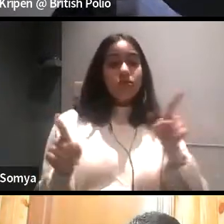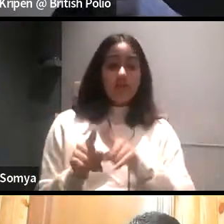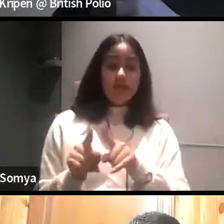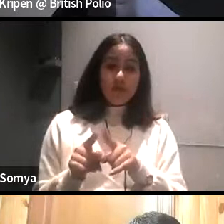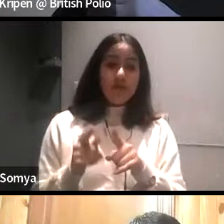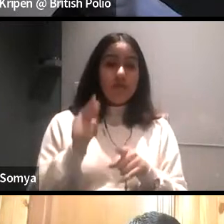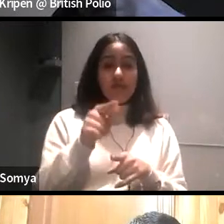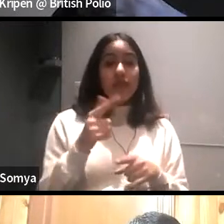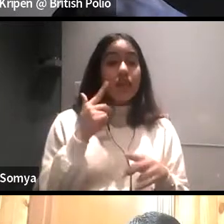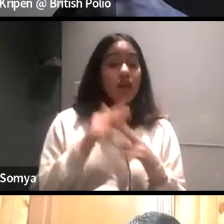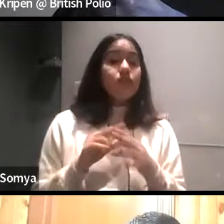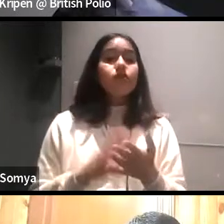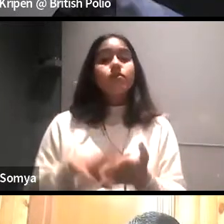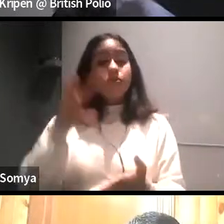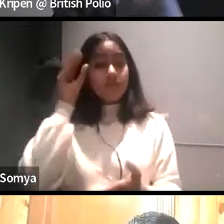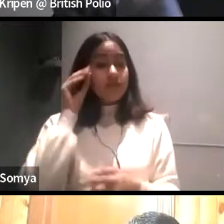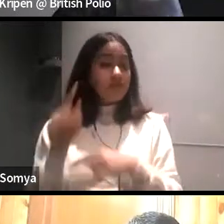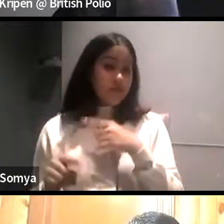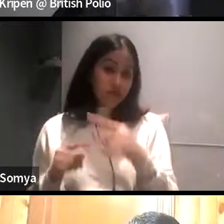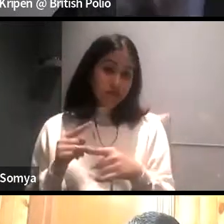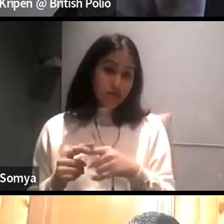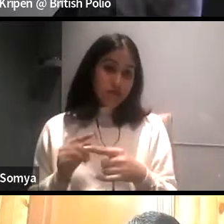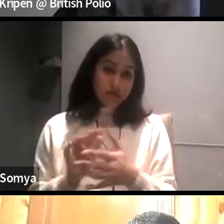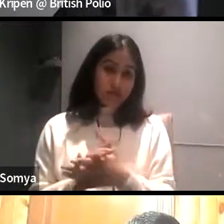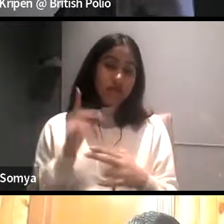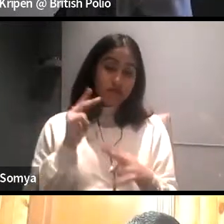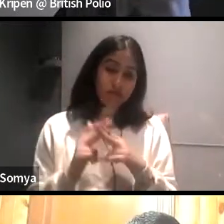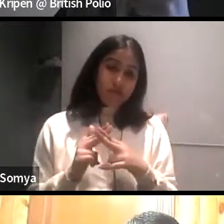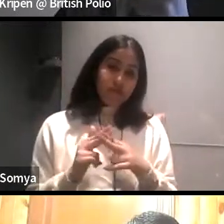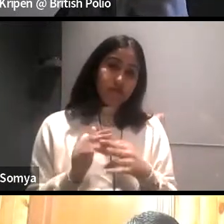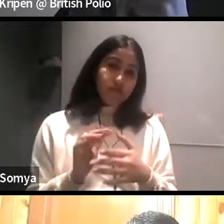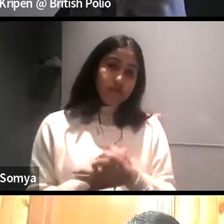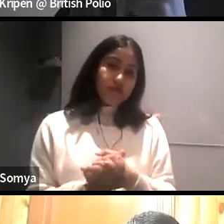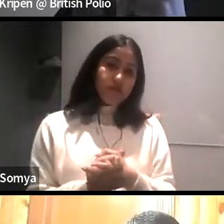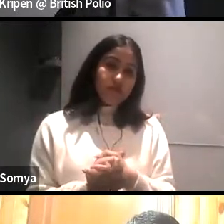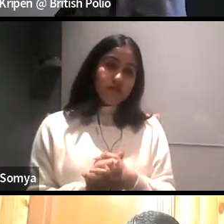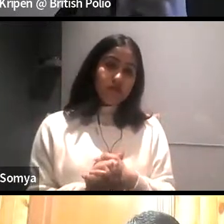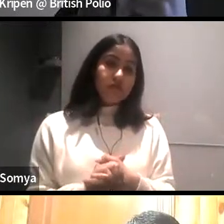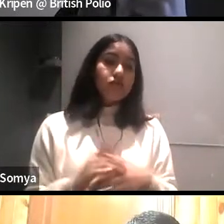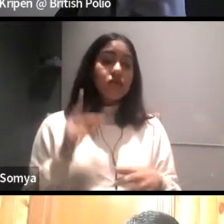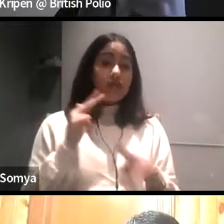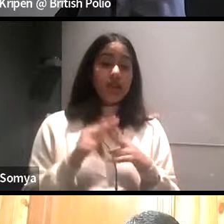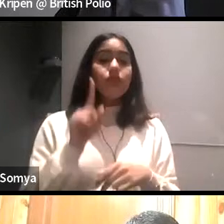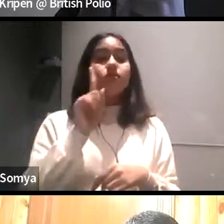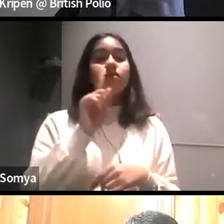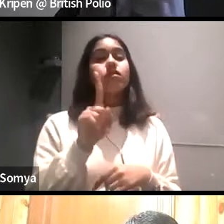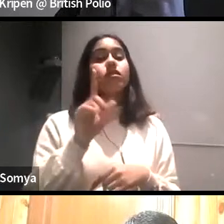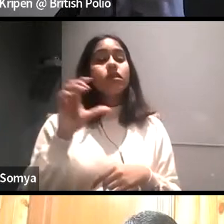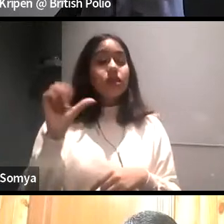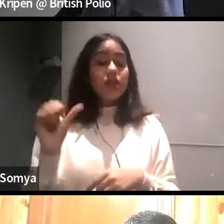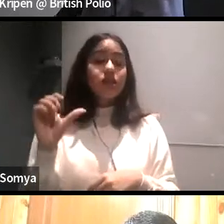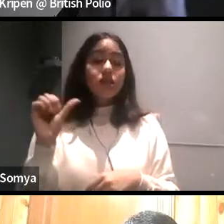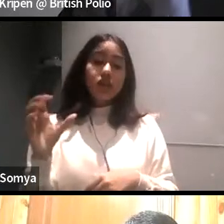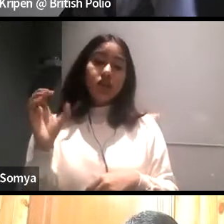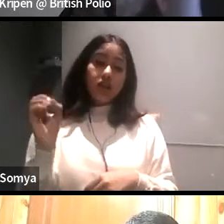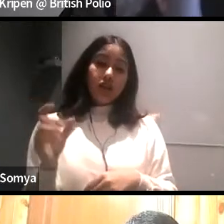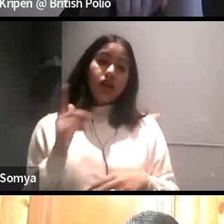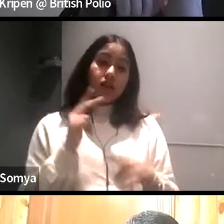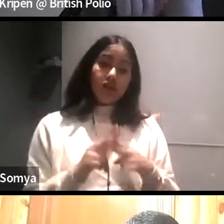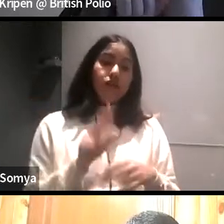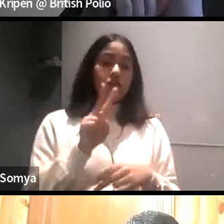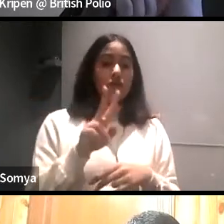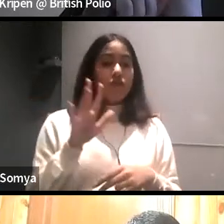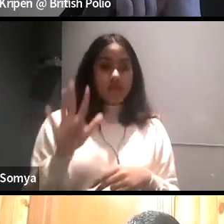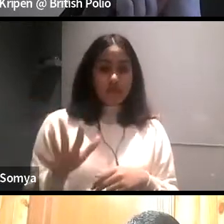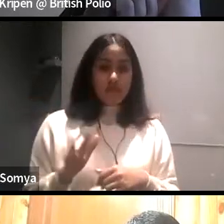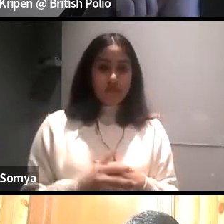just starting to learn about this. And the term neurodiversity was only coined in 1998. So it's not even 25 years, and the